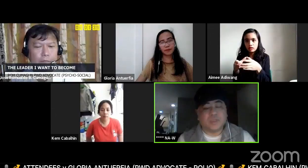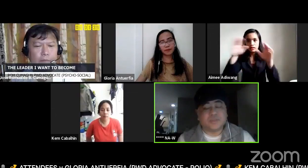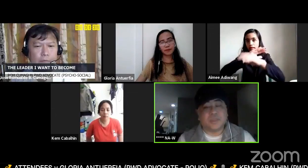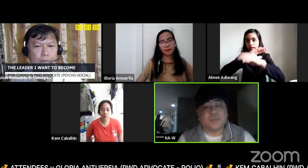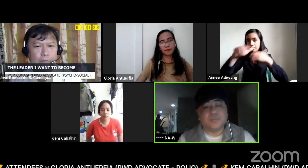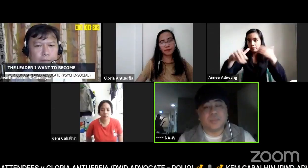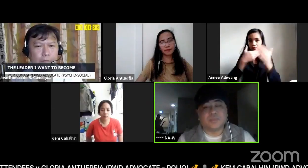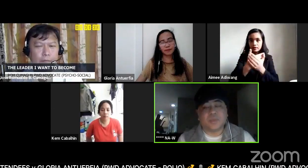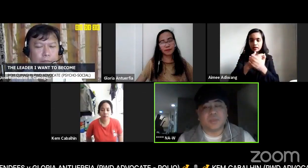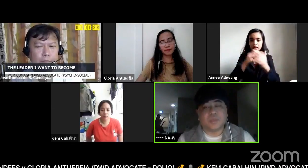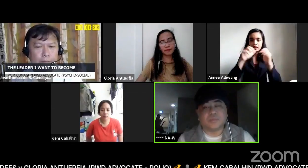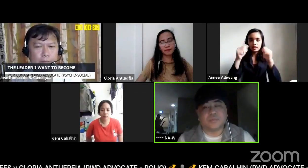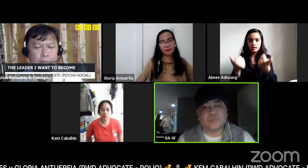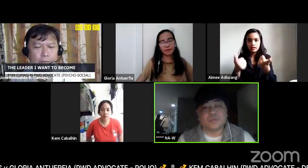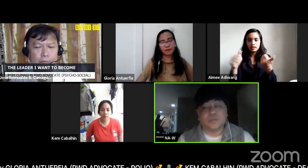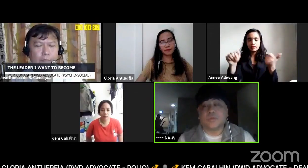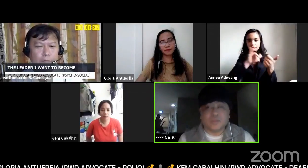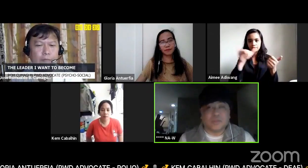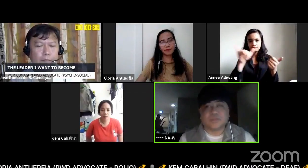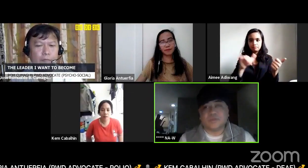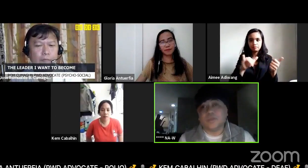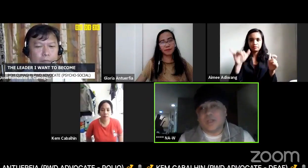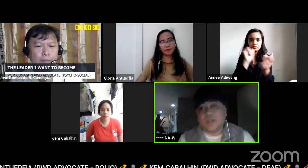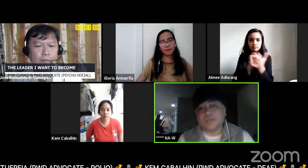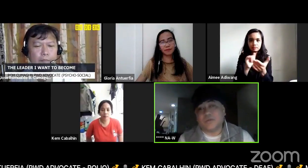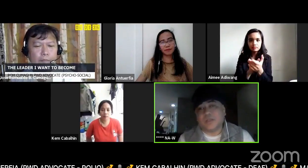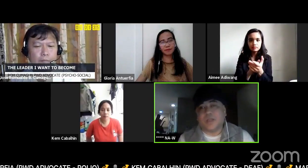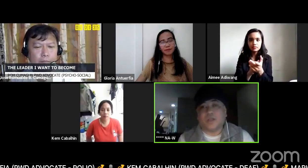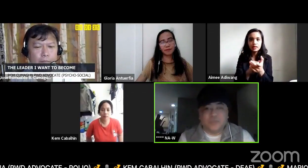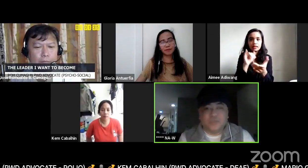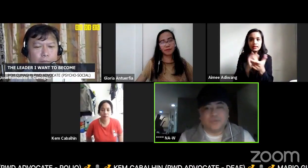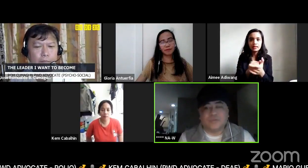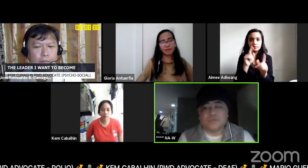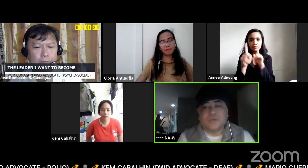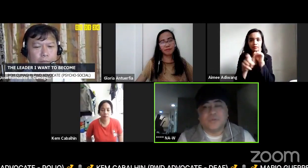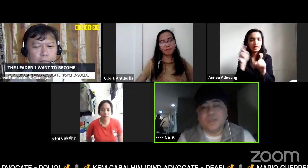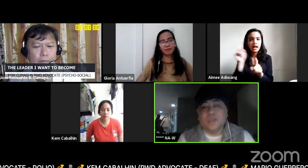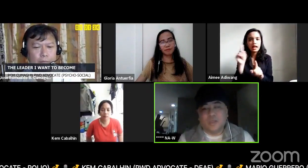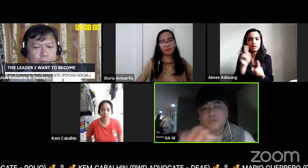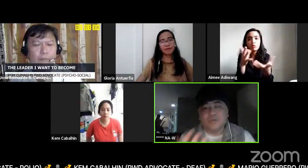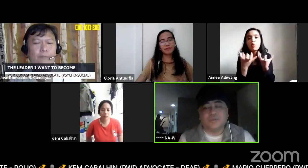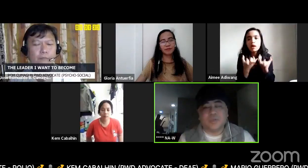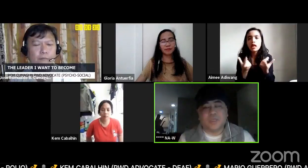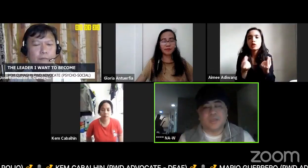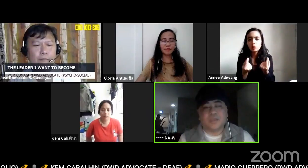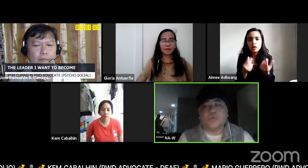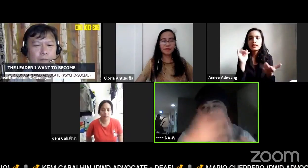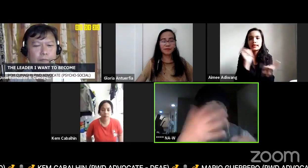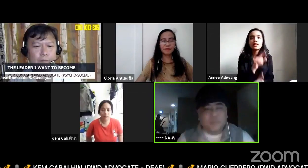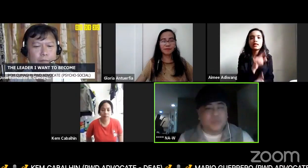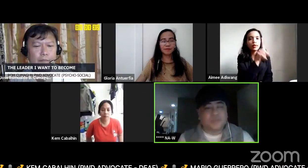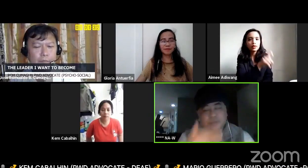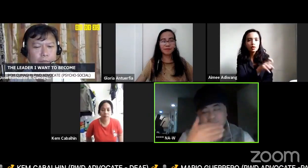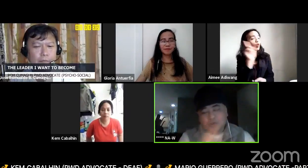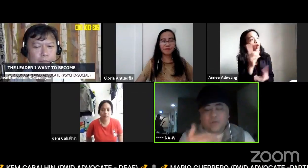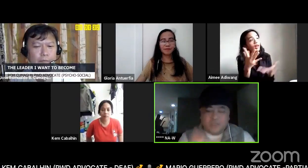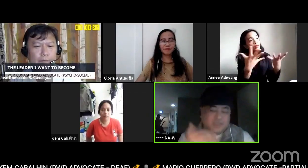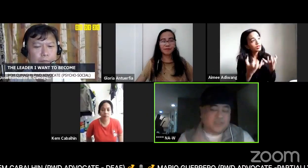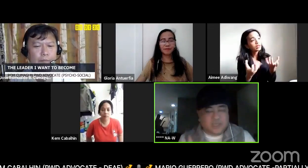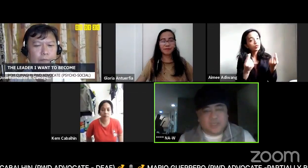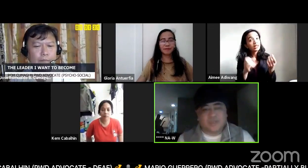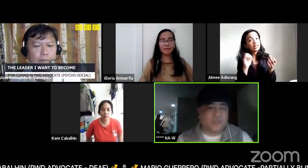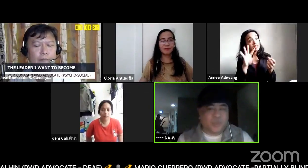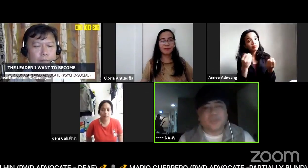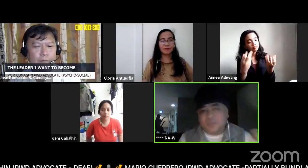everyone to that same aspiration. So the question is, yun na lang, ang tanong na lang, ano ba yung gusto niyong gawin? Ano yung gusto mong mangyari? Ngayon, kung marami yun,